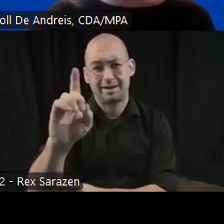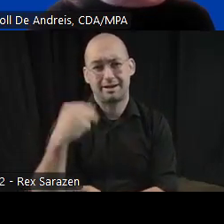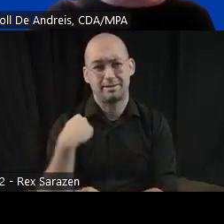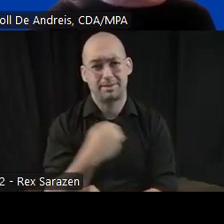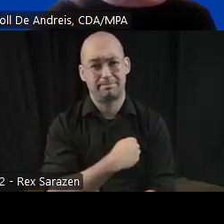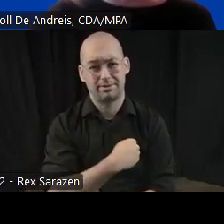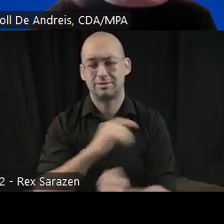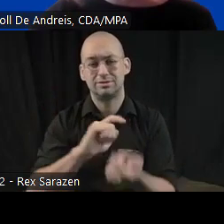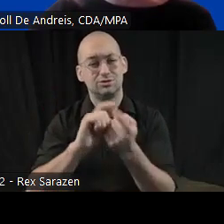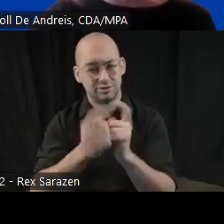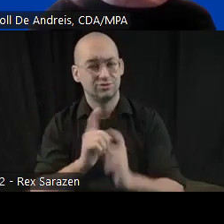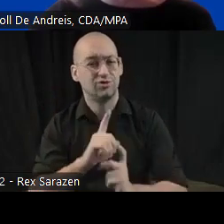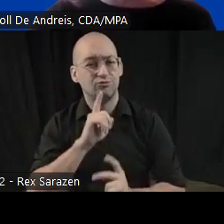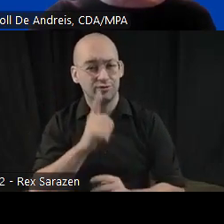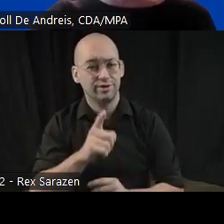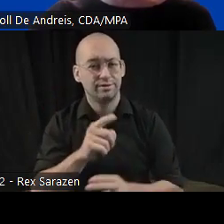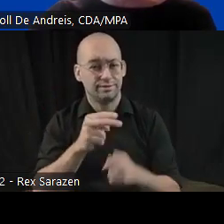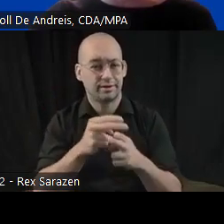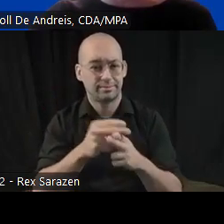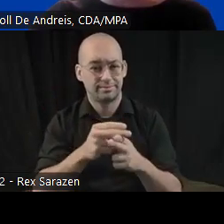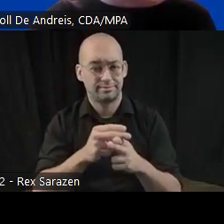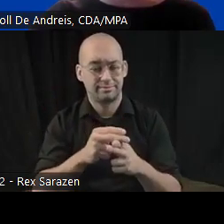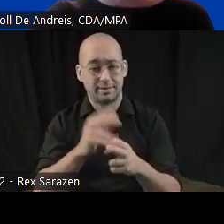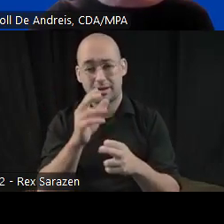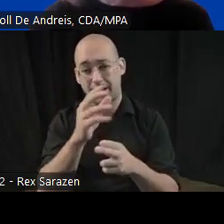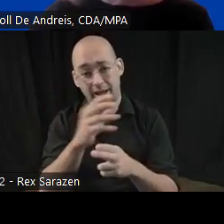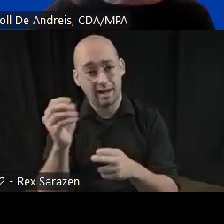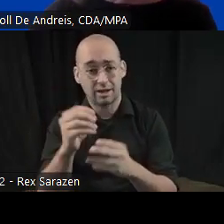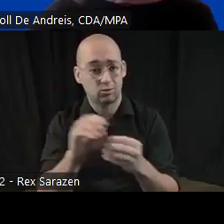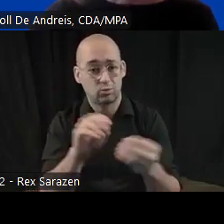your actual name and organization if you'd like to add that as well.